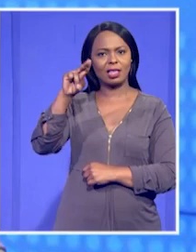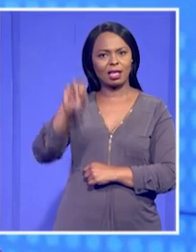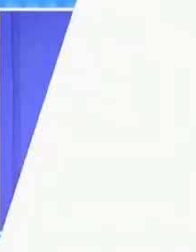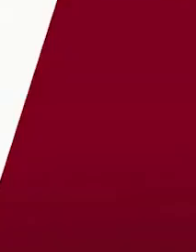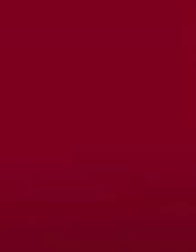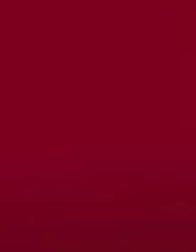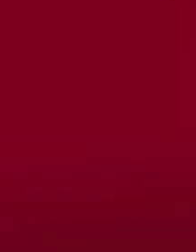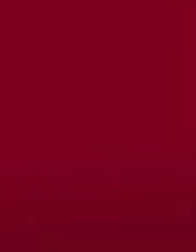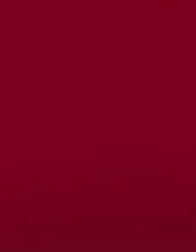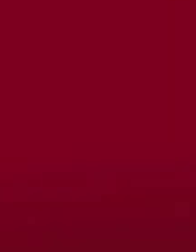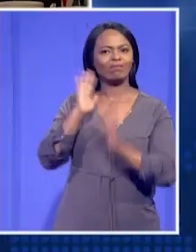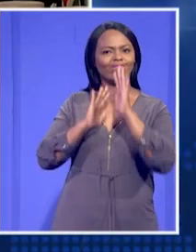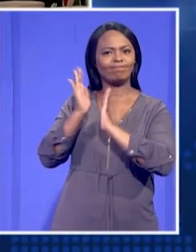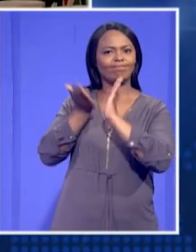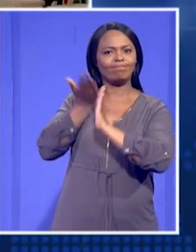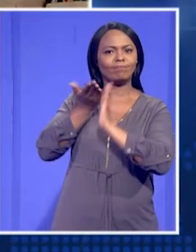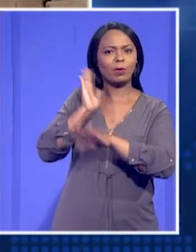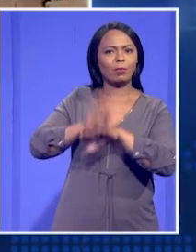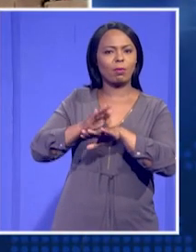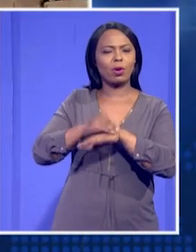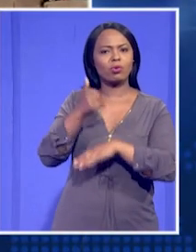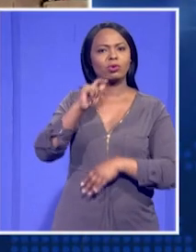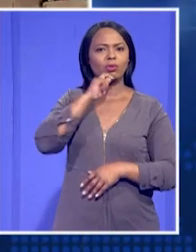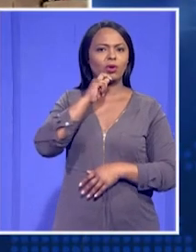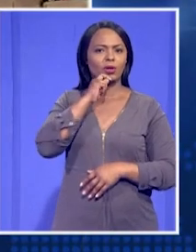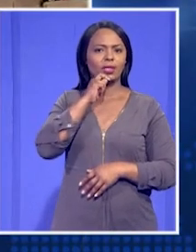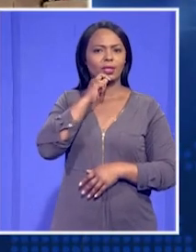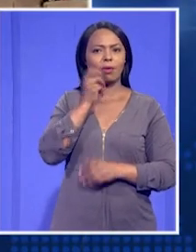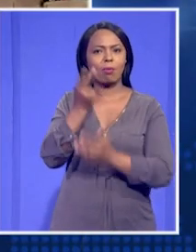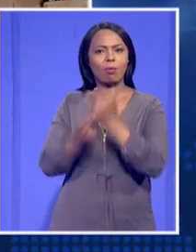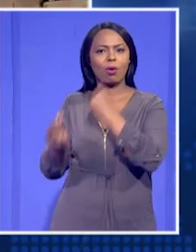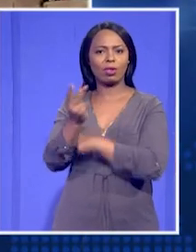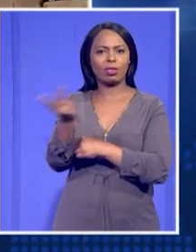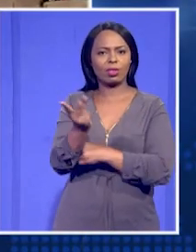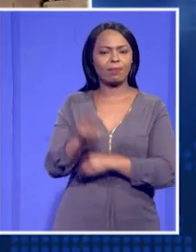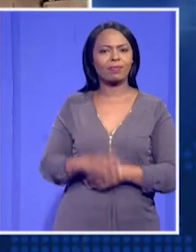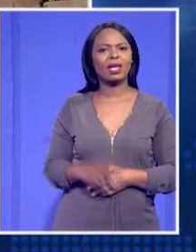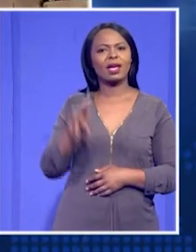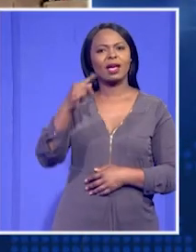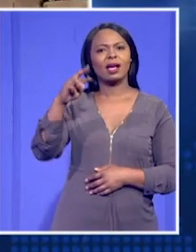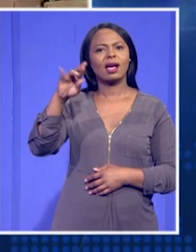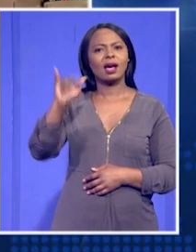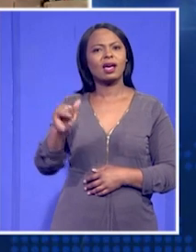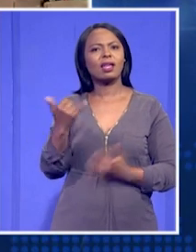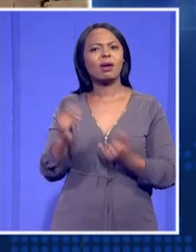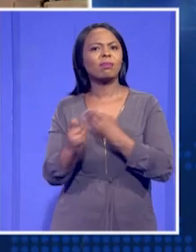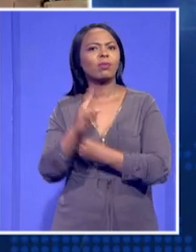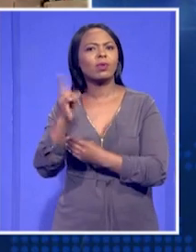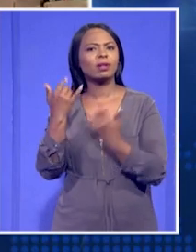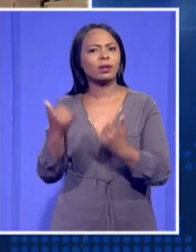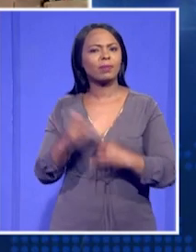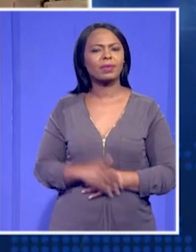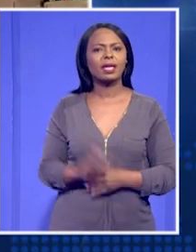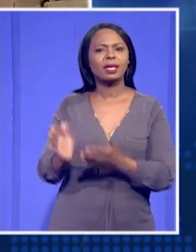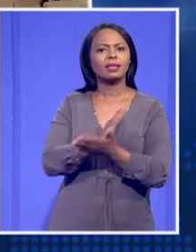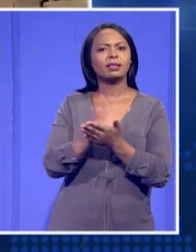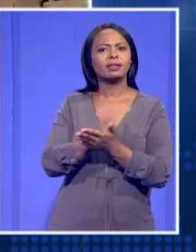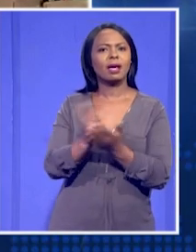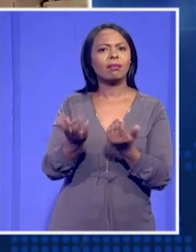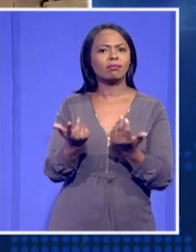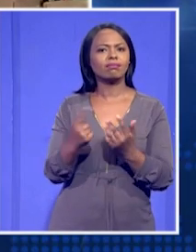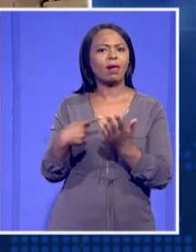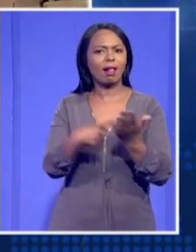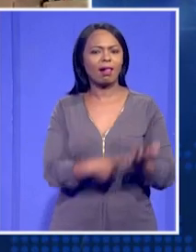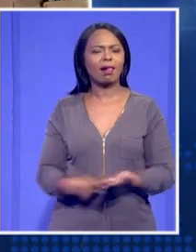cameraperson Mashudu Ramachela. Very good morning to you both. Kaya, what are you seeing on the ground? Take us through some of the core discussions